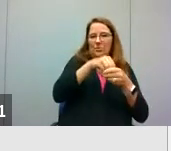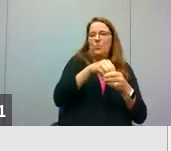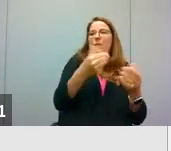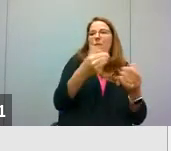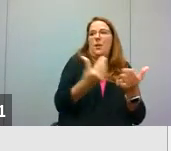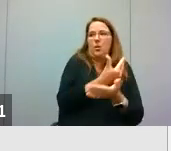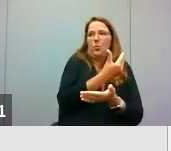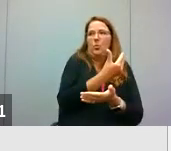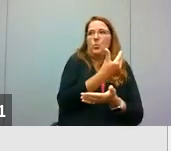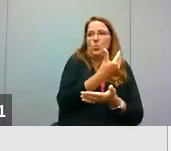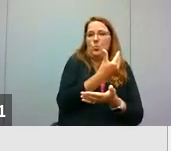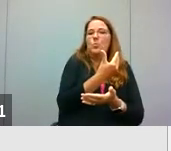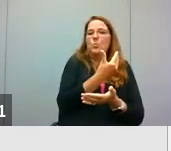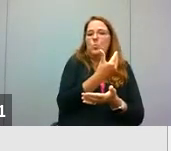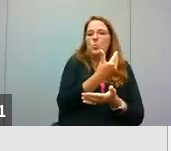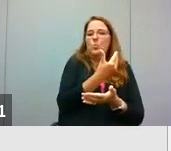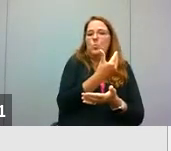new